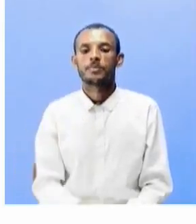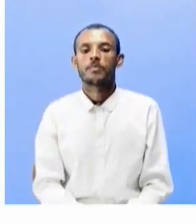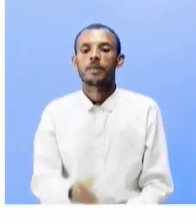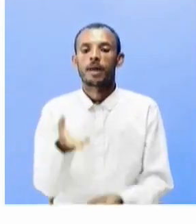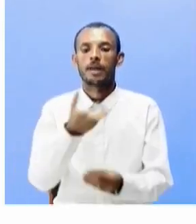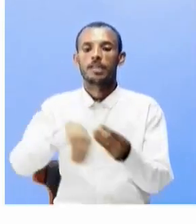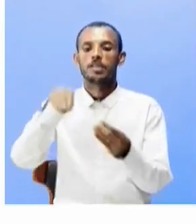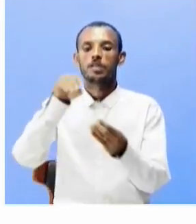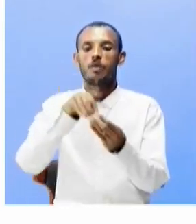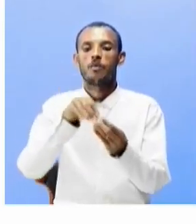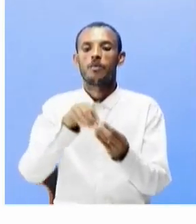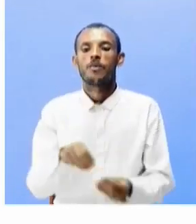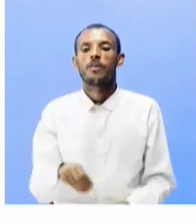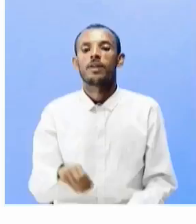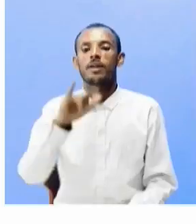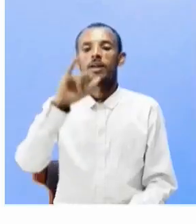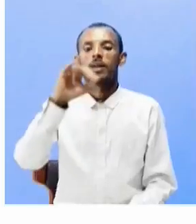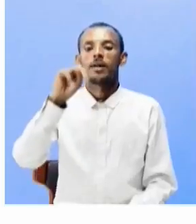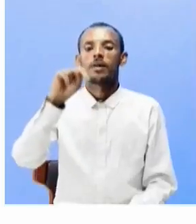integers